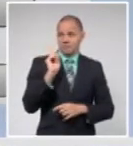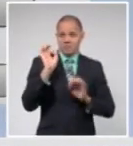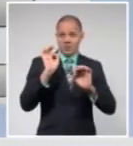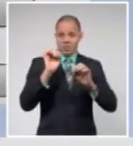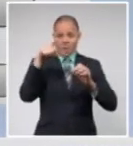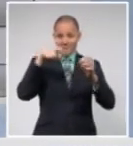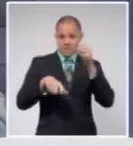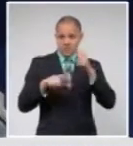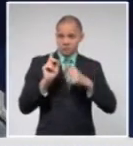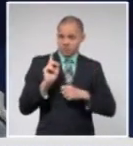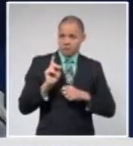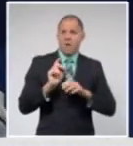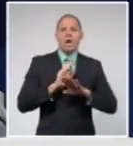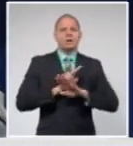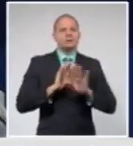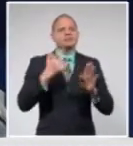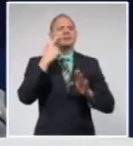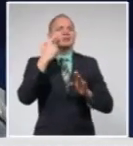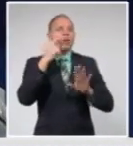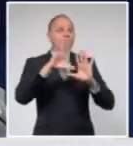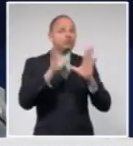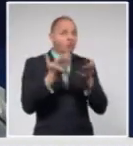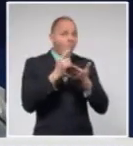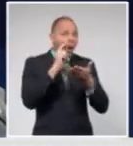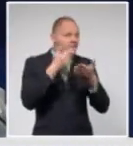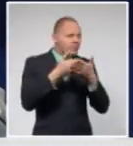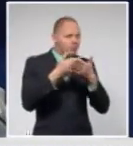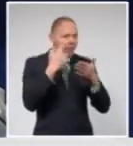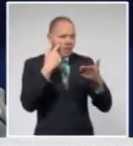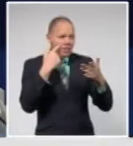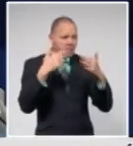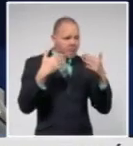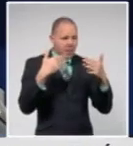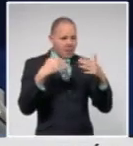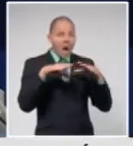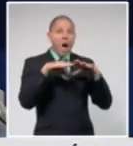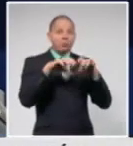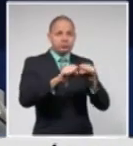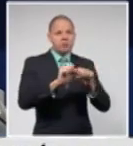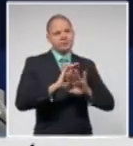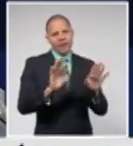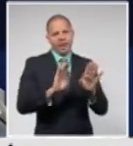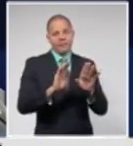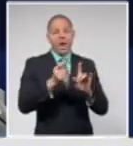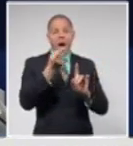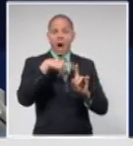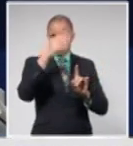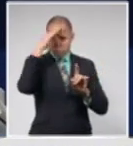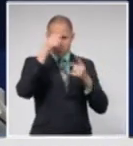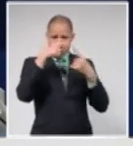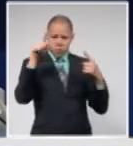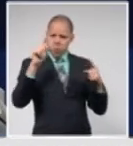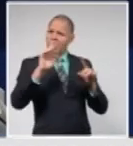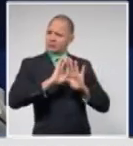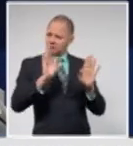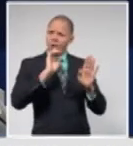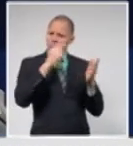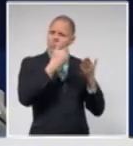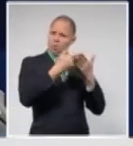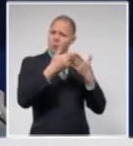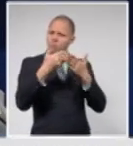6,246, Ciego de Ávila, 562, Matanzas, 196, Pinar del